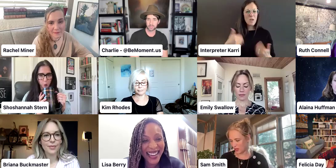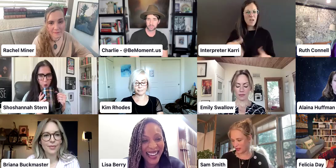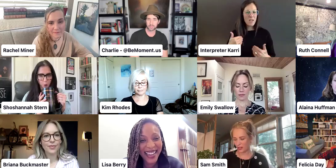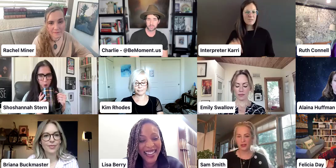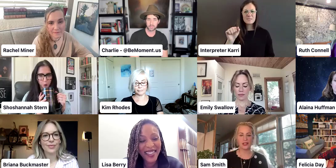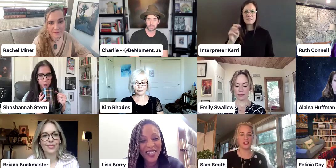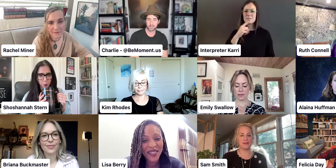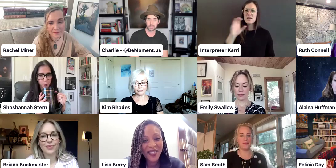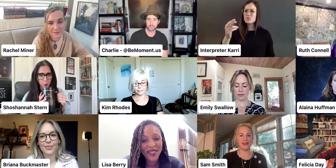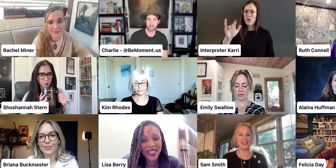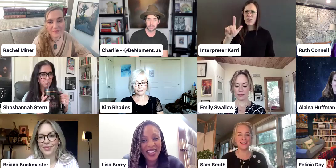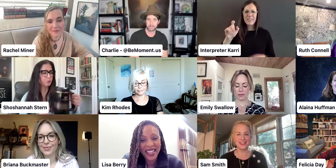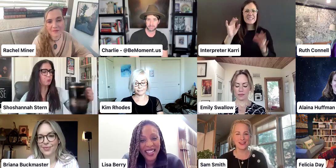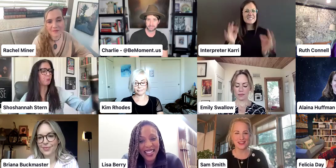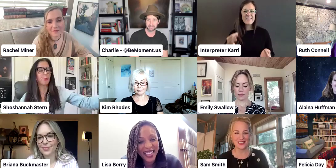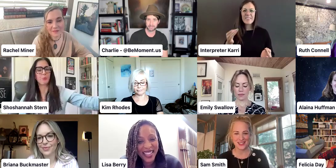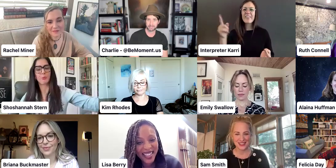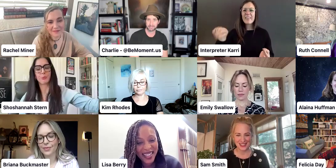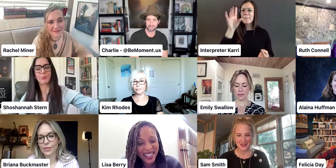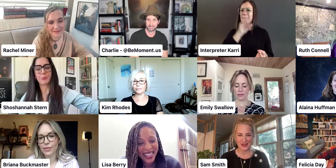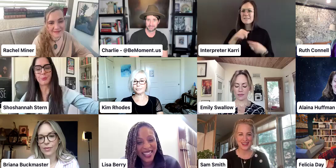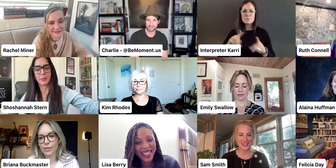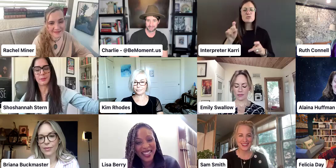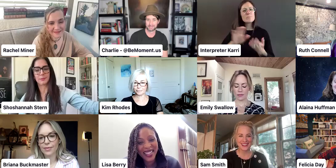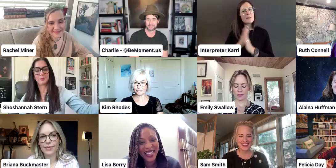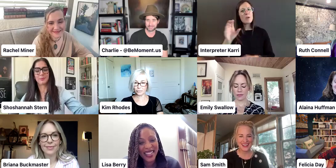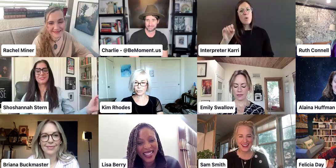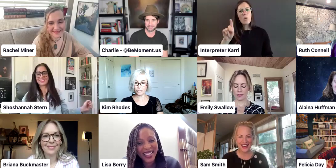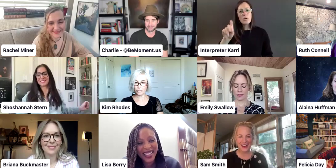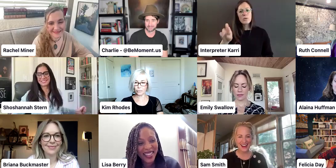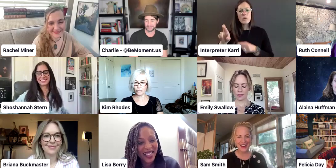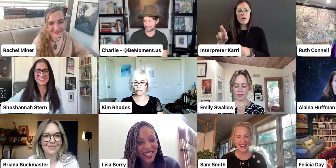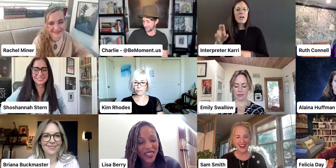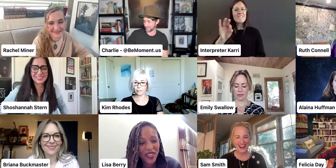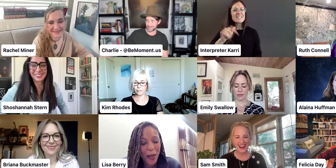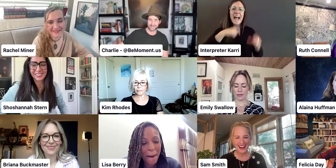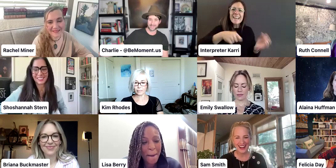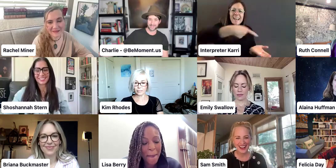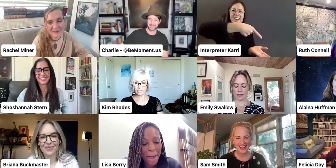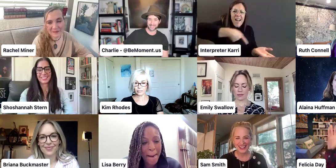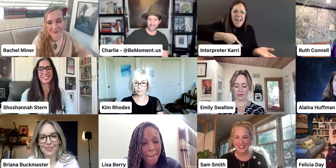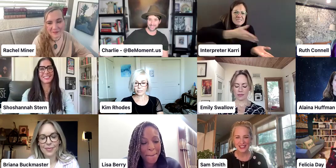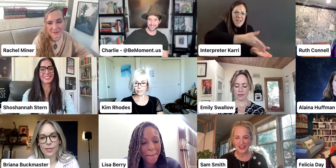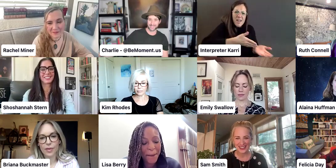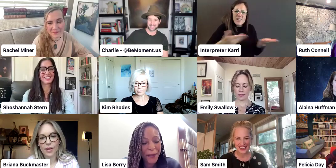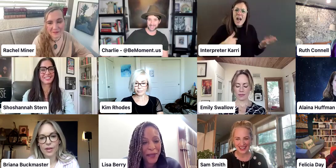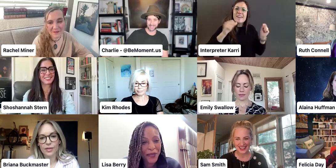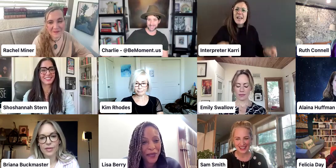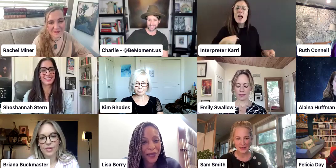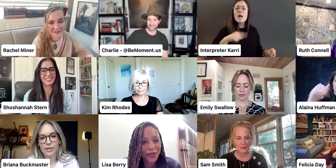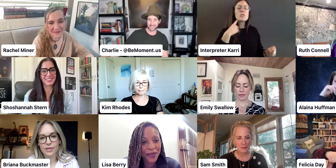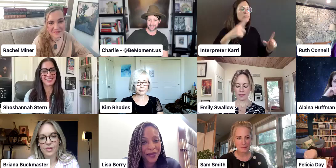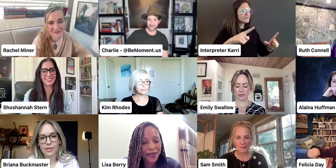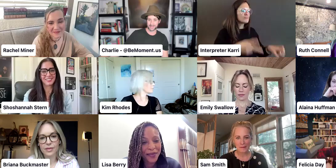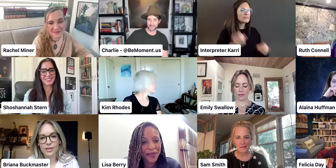think that Charlie totally should have been the corner in the bunker. I could totally dissect things. I would just upload a video and